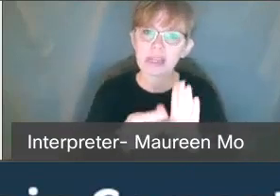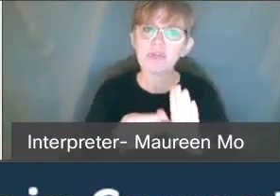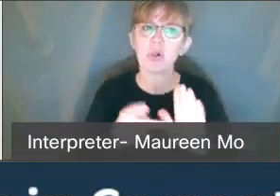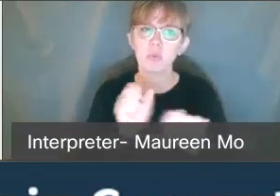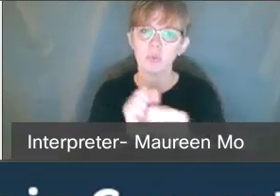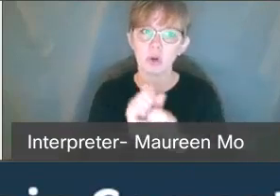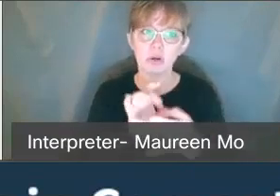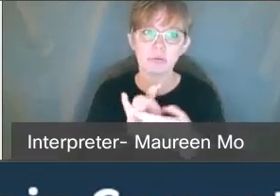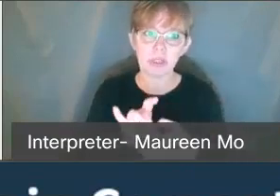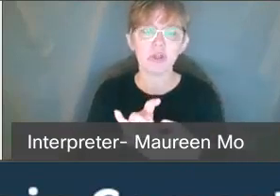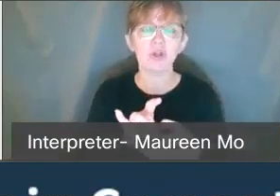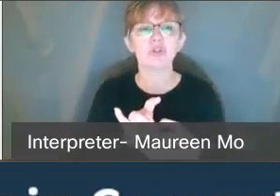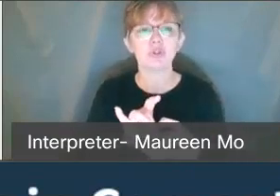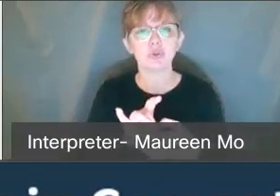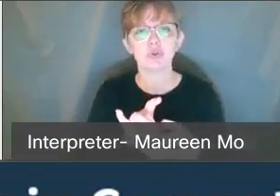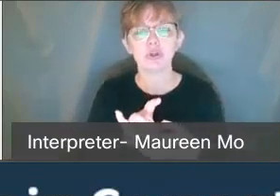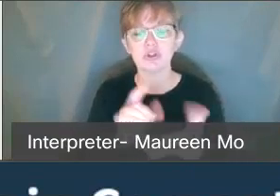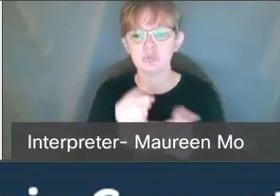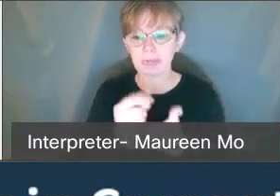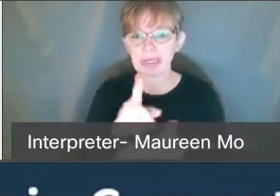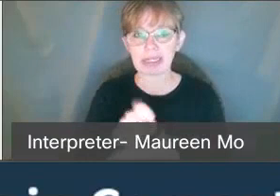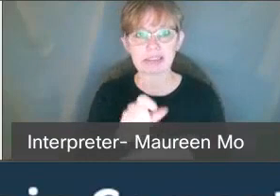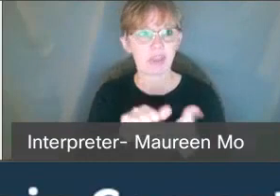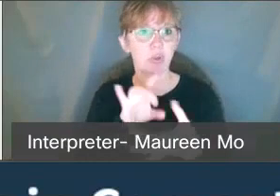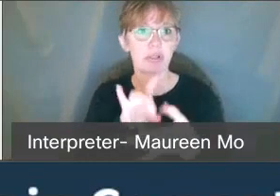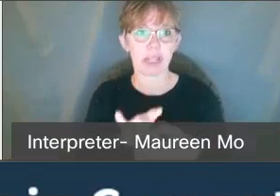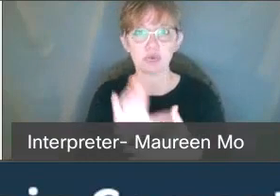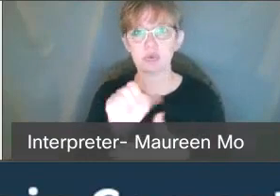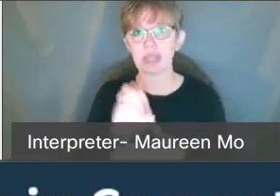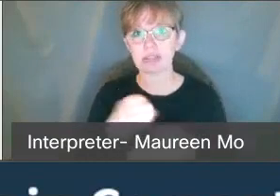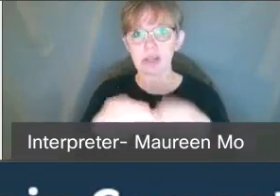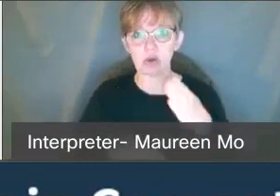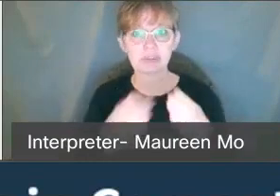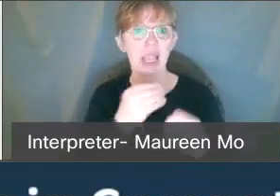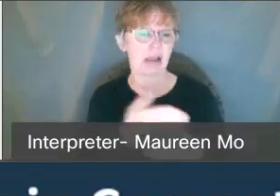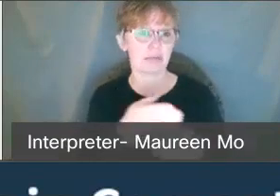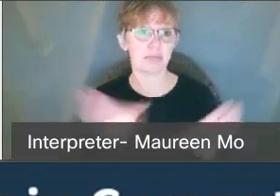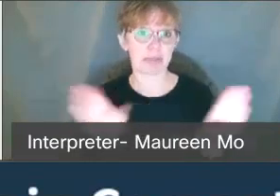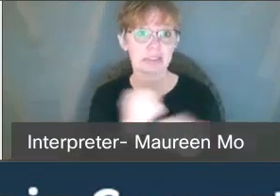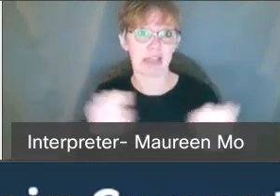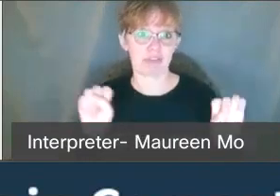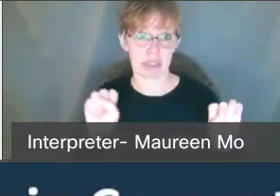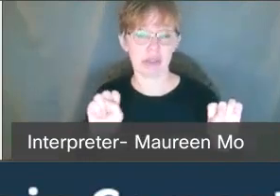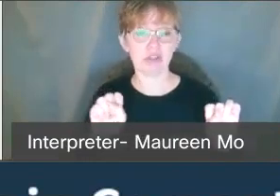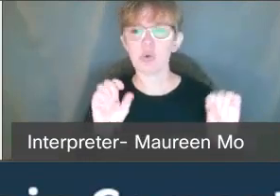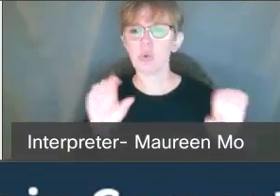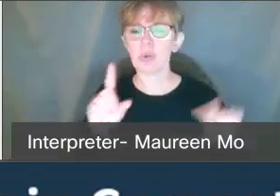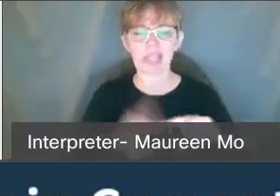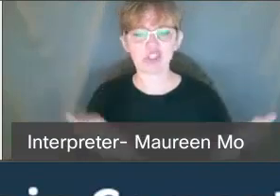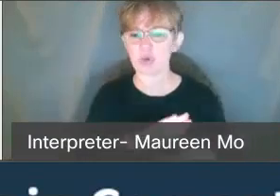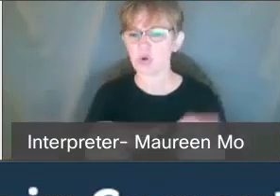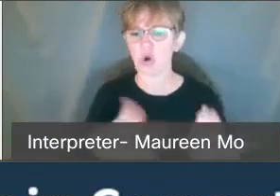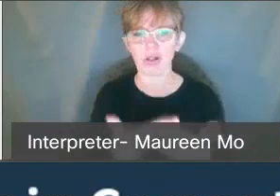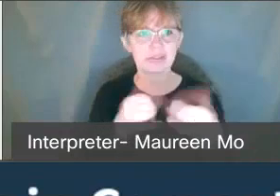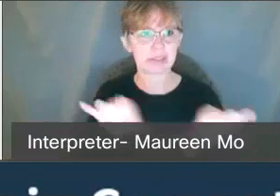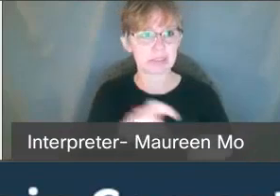around criminogenic and treatment needs that relate to case outcomes and public safety. So it's really not something you can do all at once. And it's also something